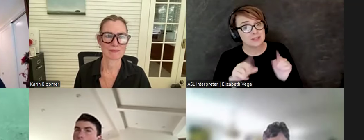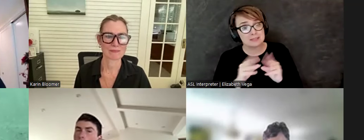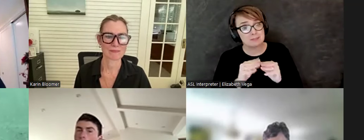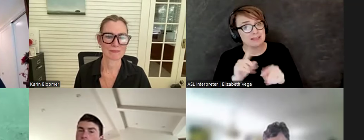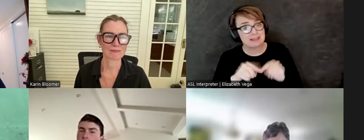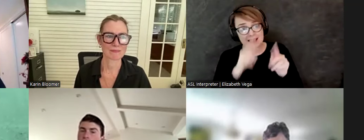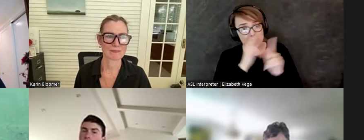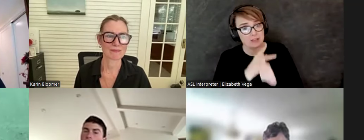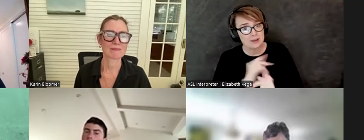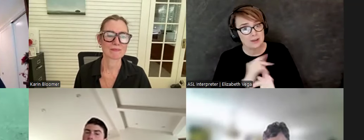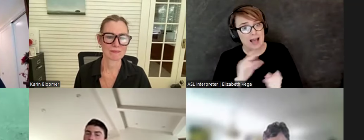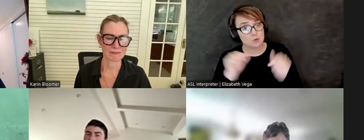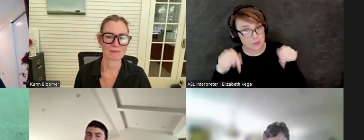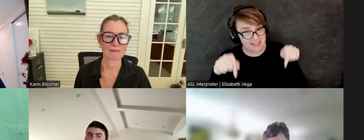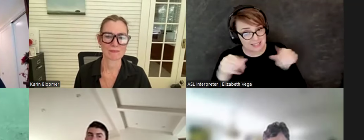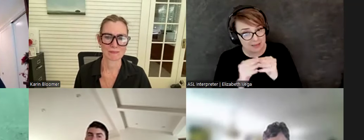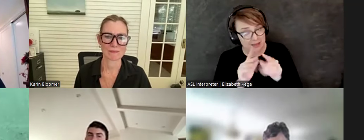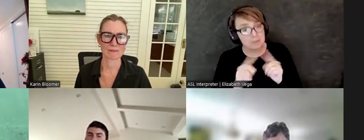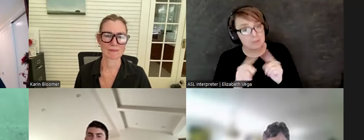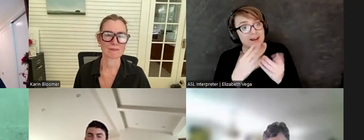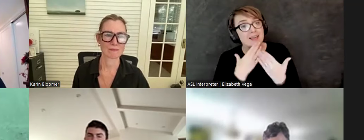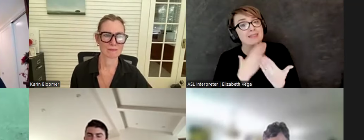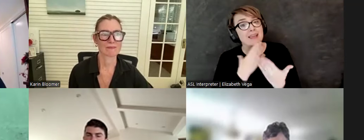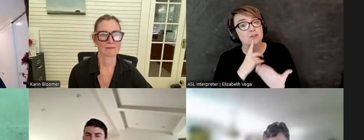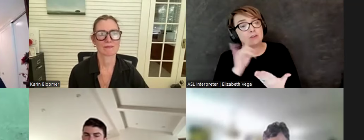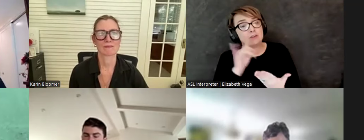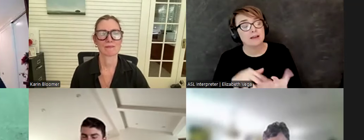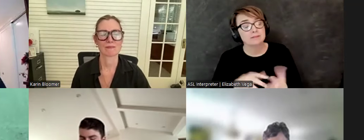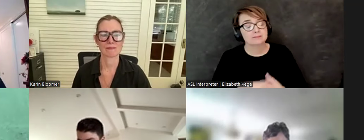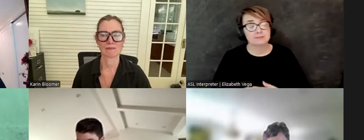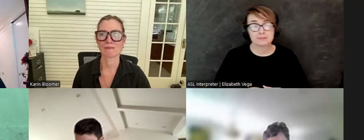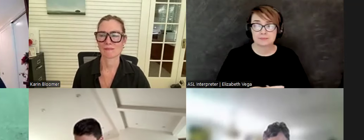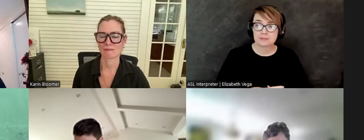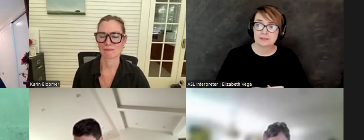out to this meeting. But thanks for that heads up, Tony. And